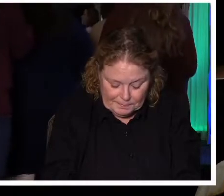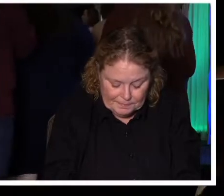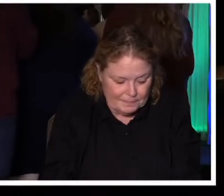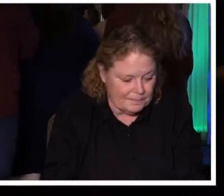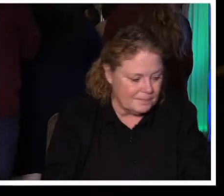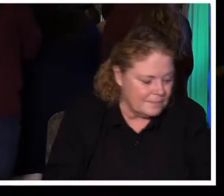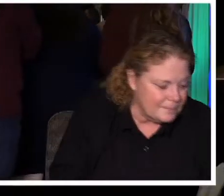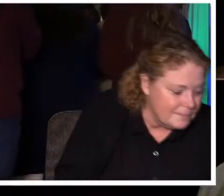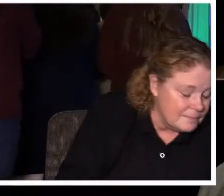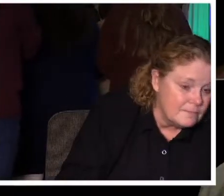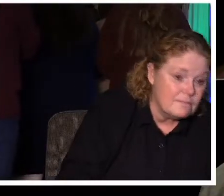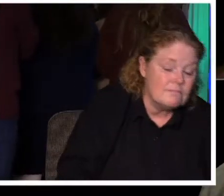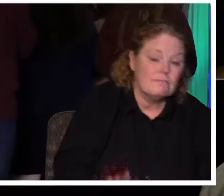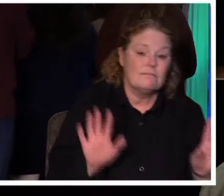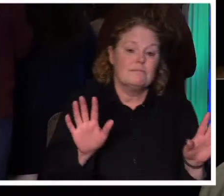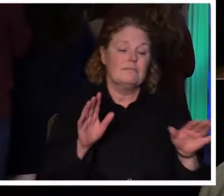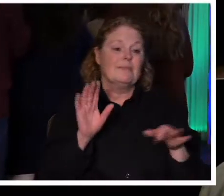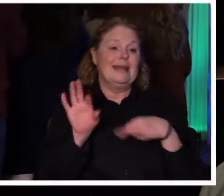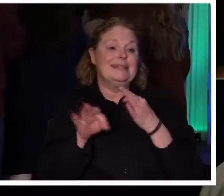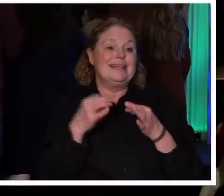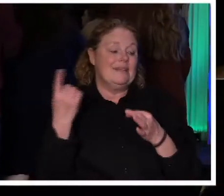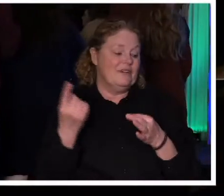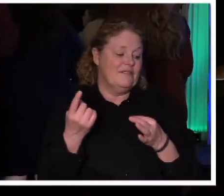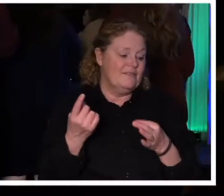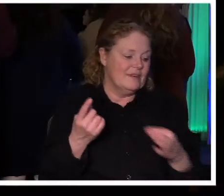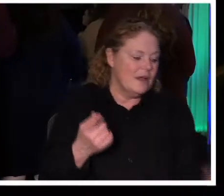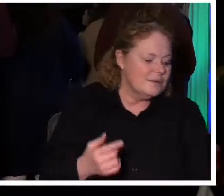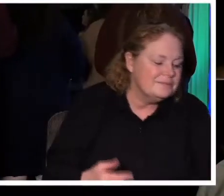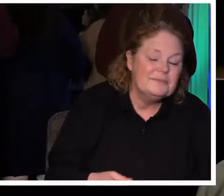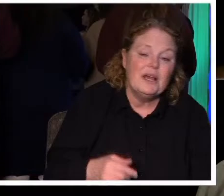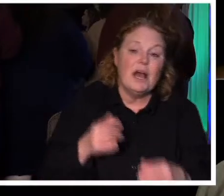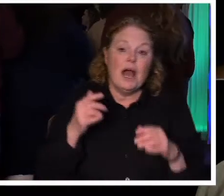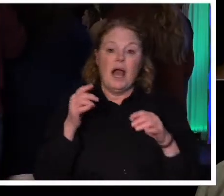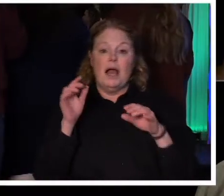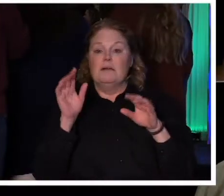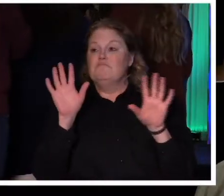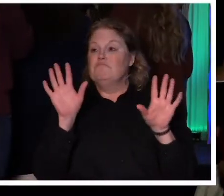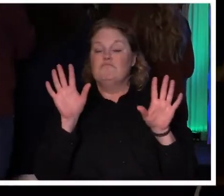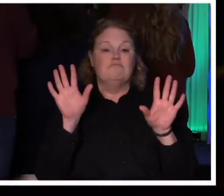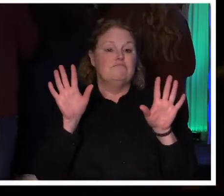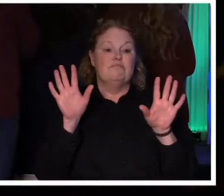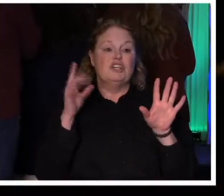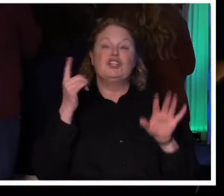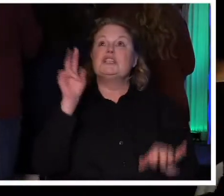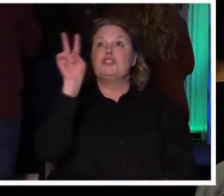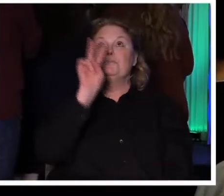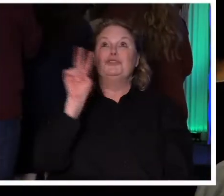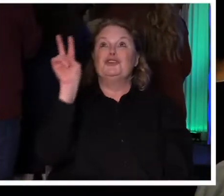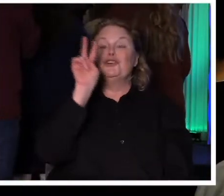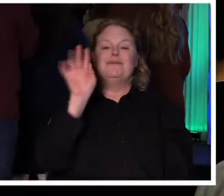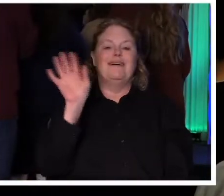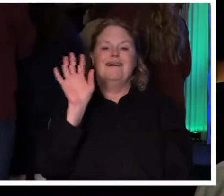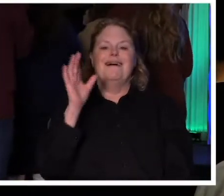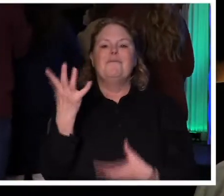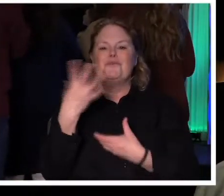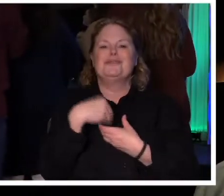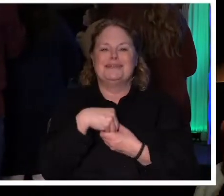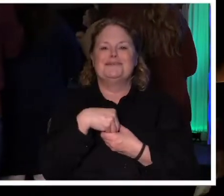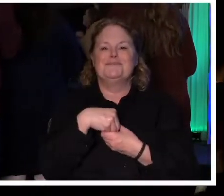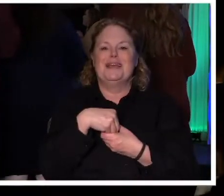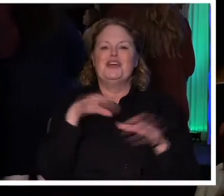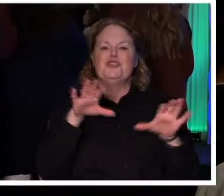where we can move from just being observers of what God wants to accomplish into the participants of what God wants to